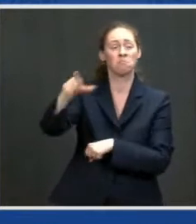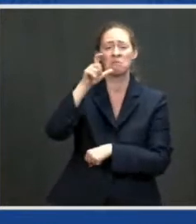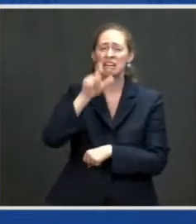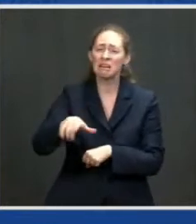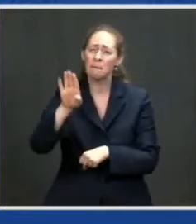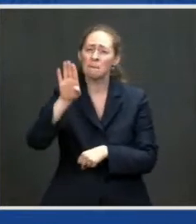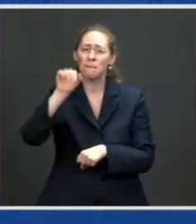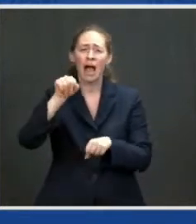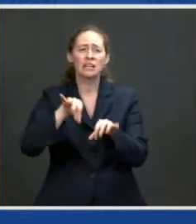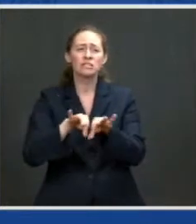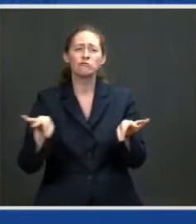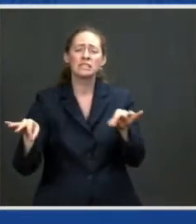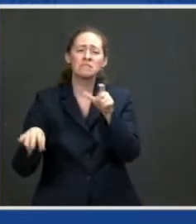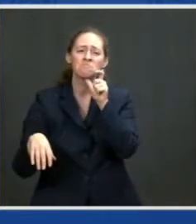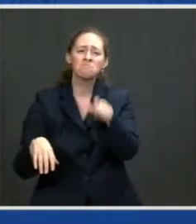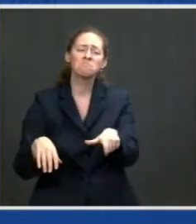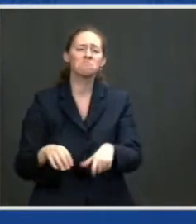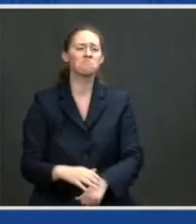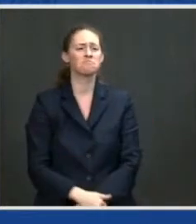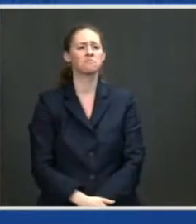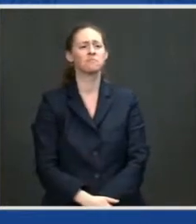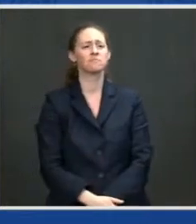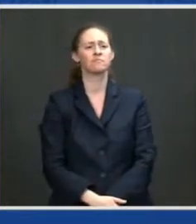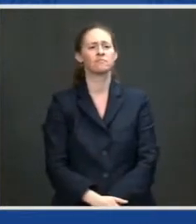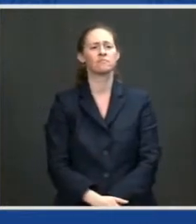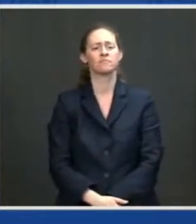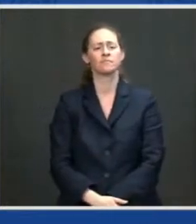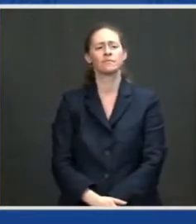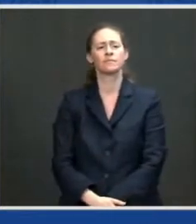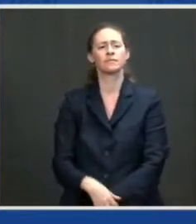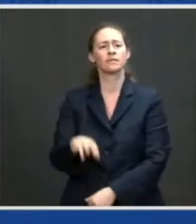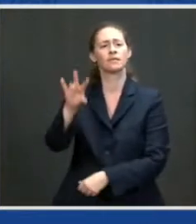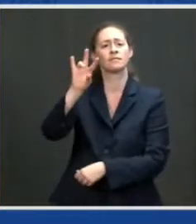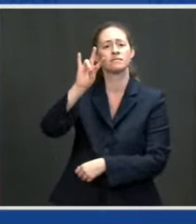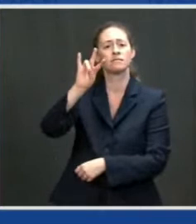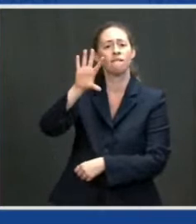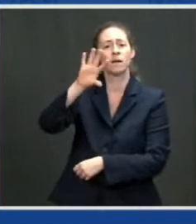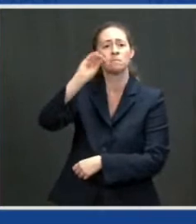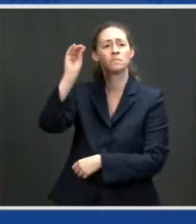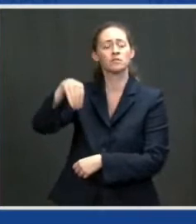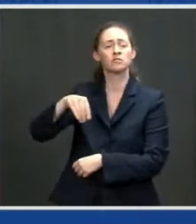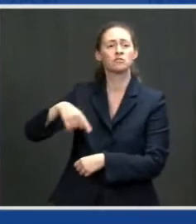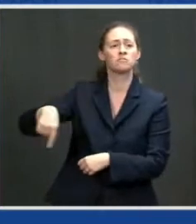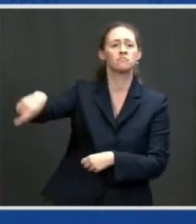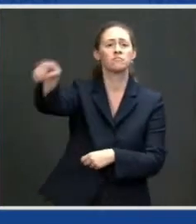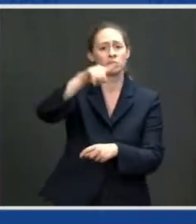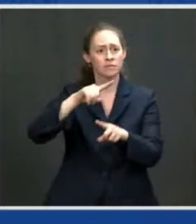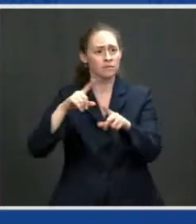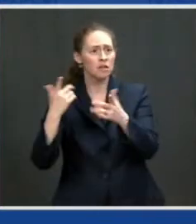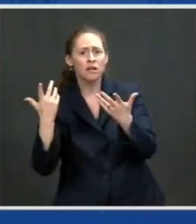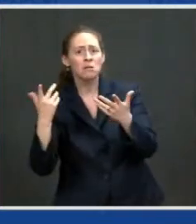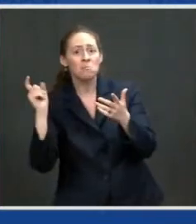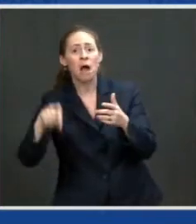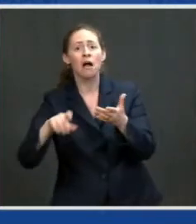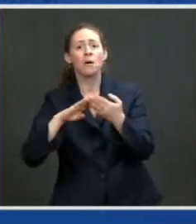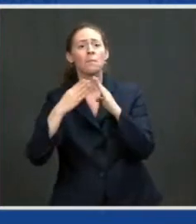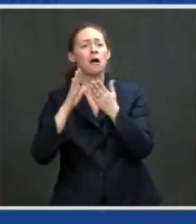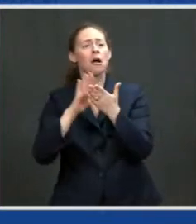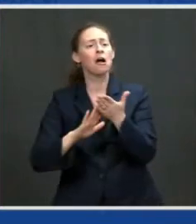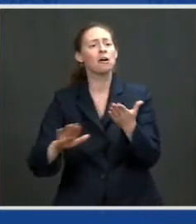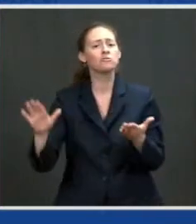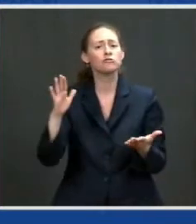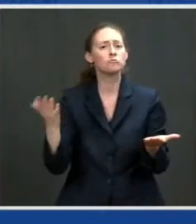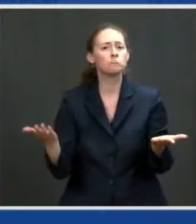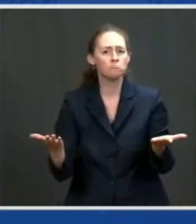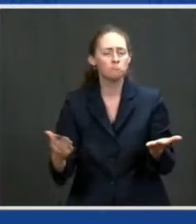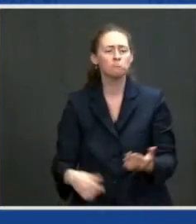75%, you don't even need a degree that's a community college degree. It helps. But guess what?